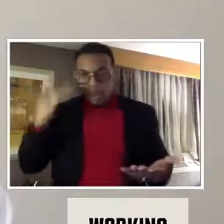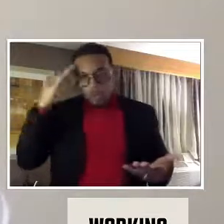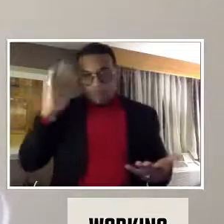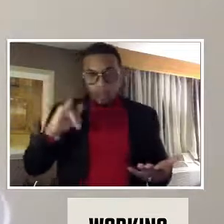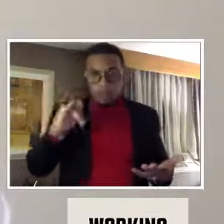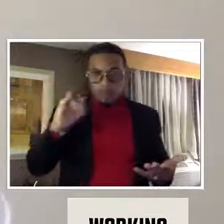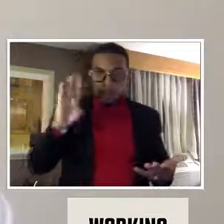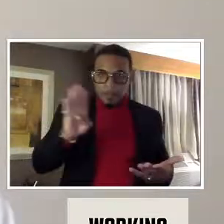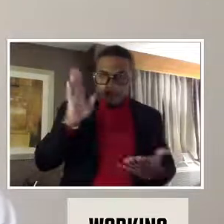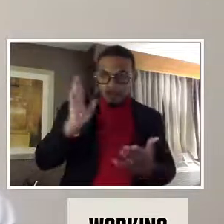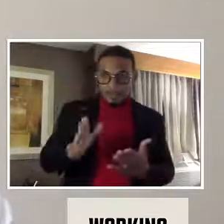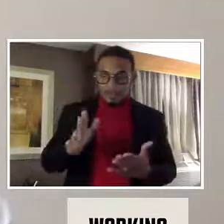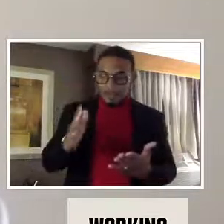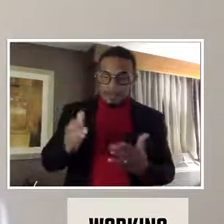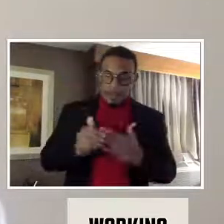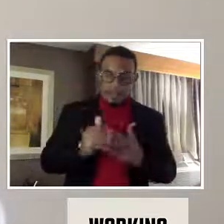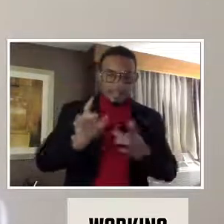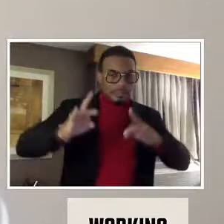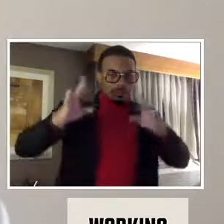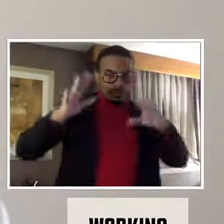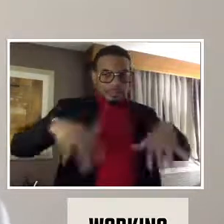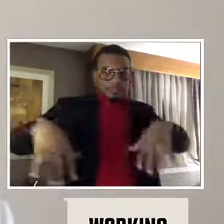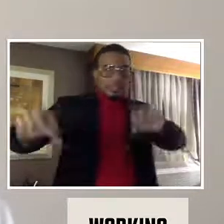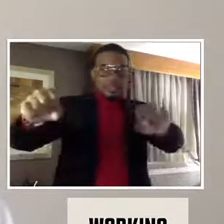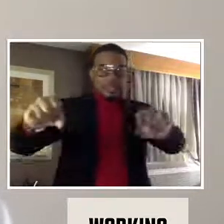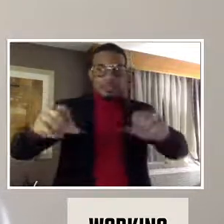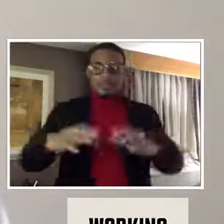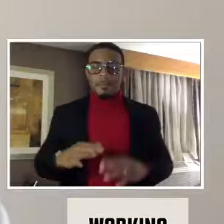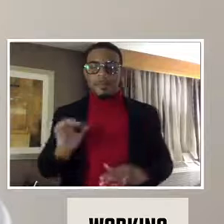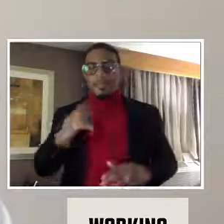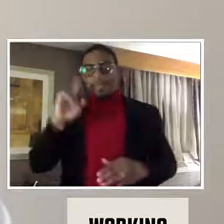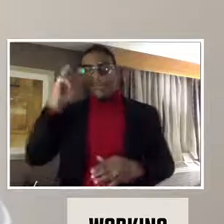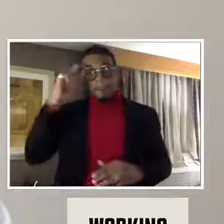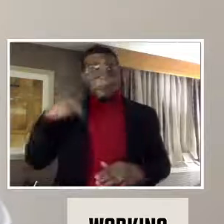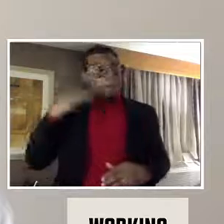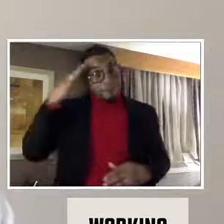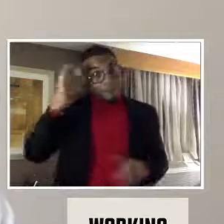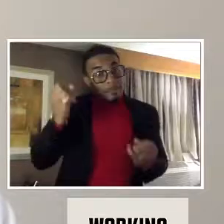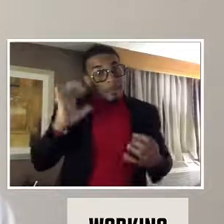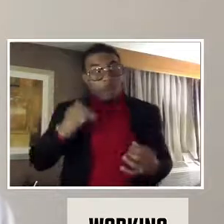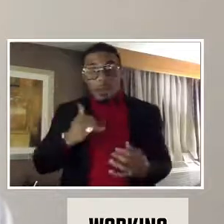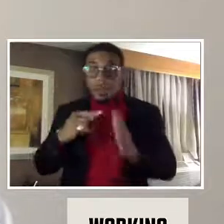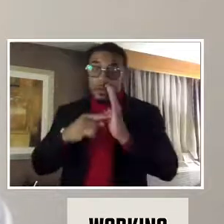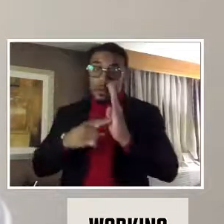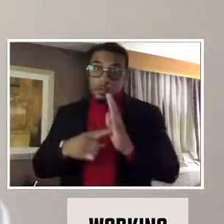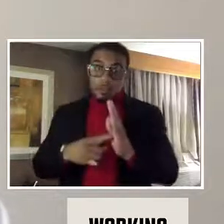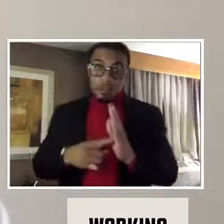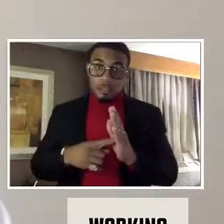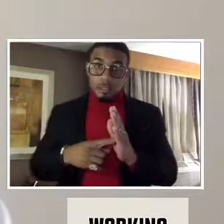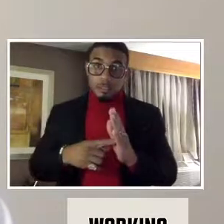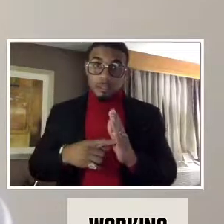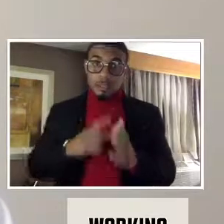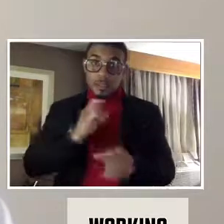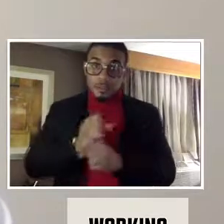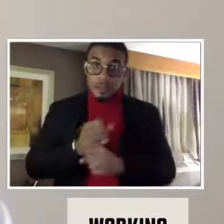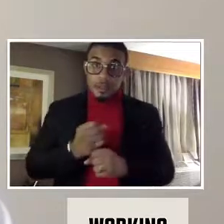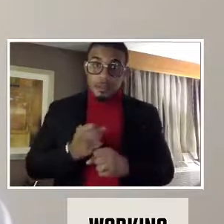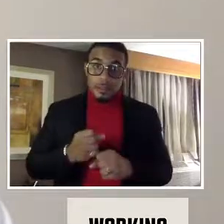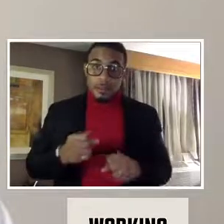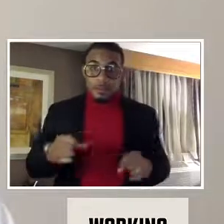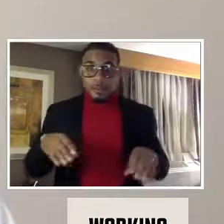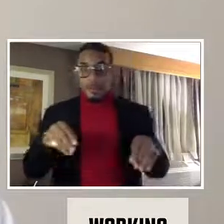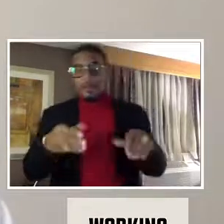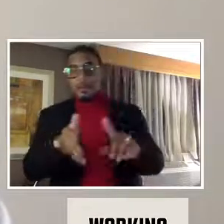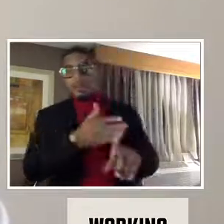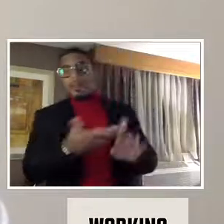that billionaires have led a hostile takeover of our government. We know that many of our representatives, in fact, have been bought and paid